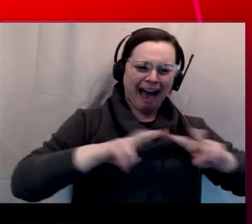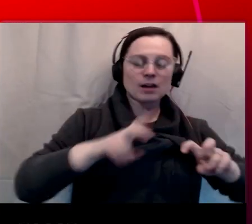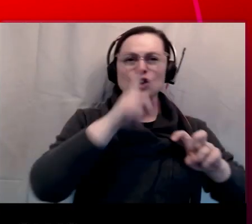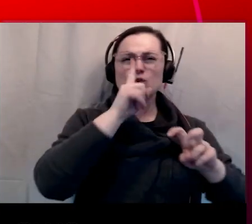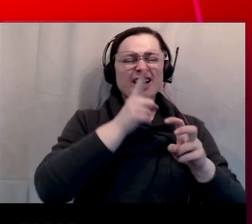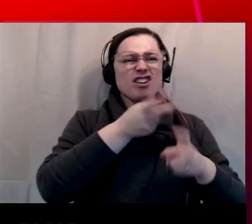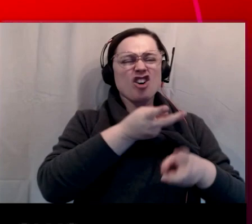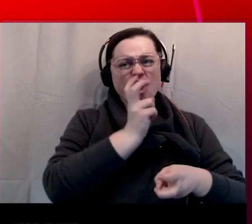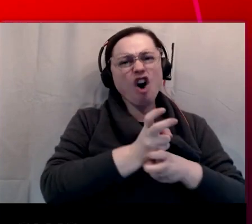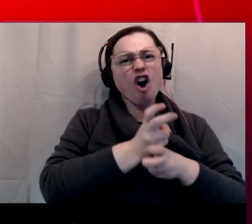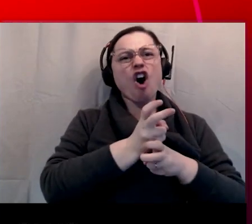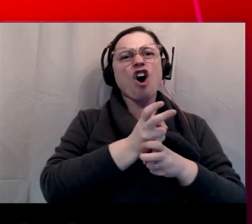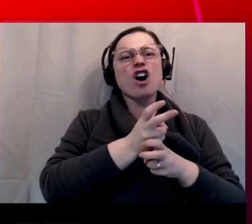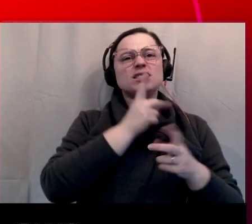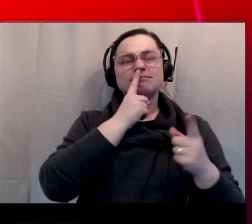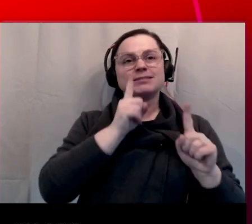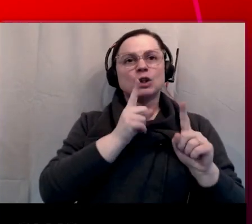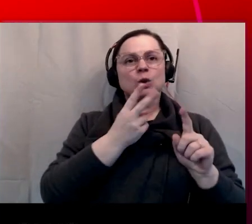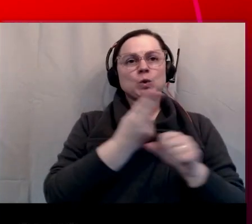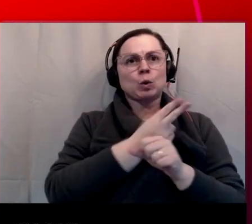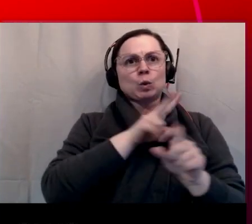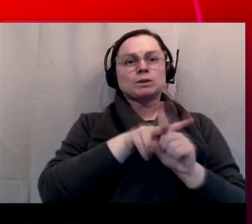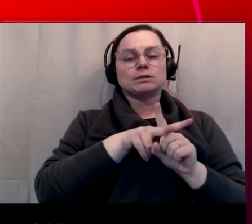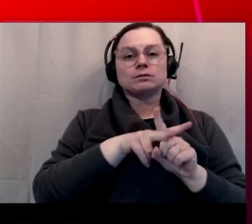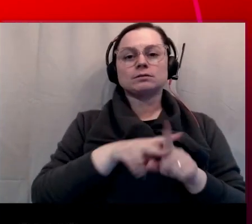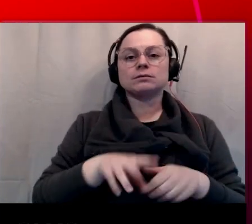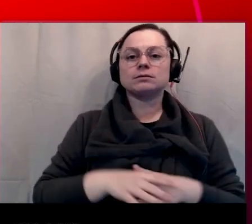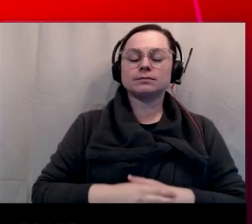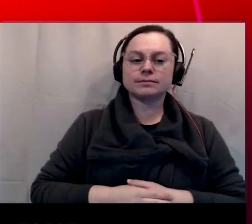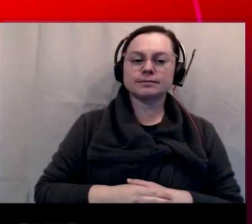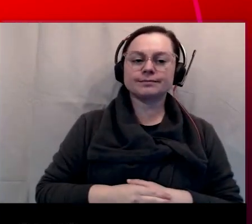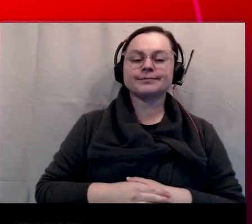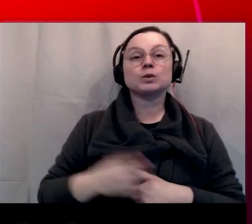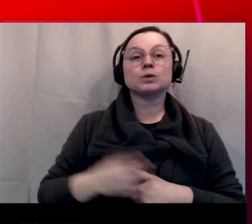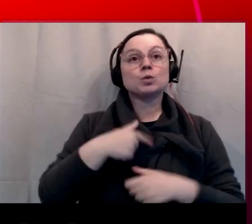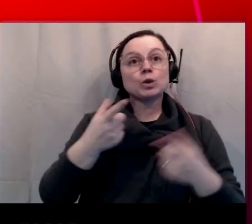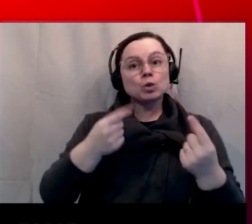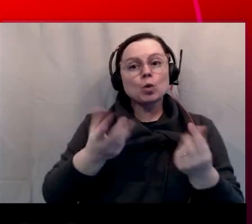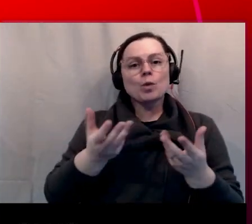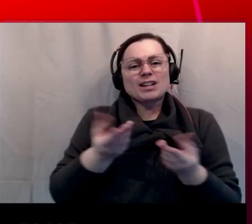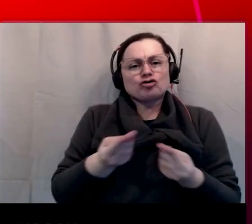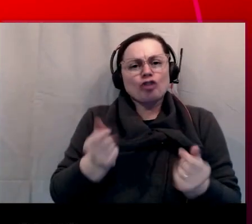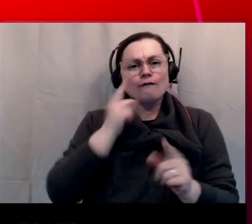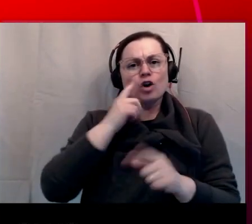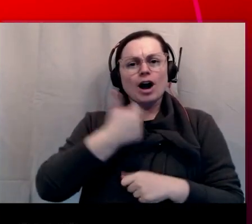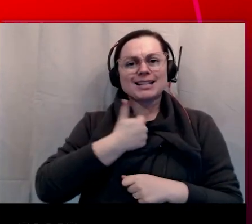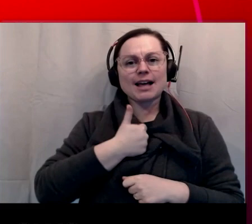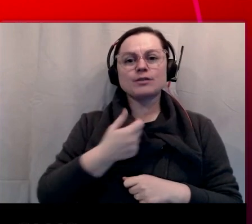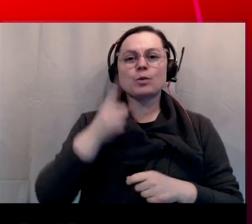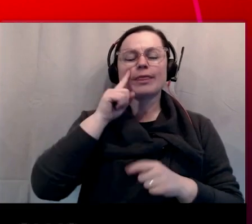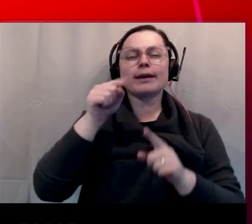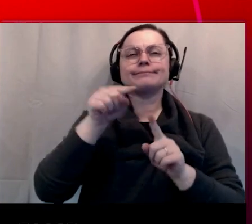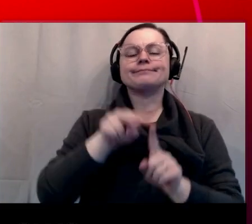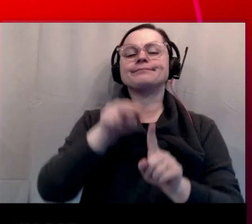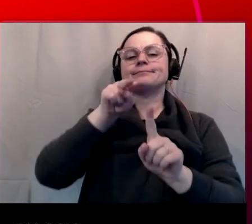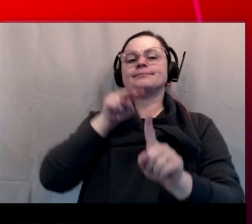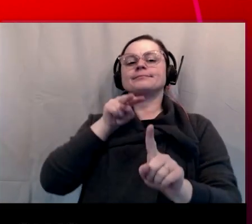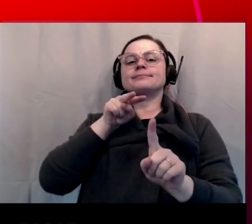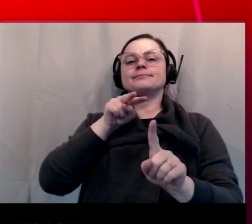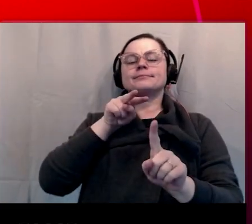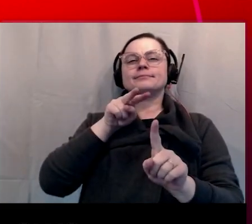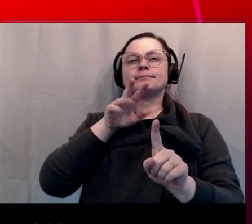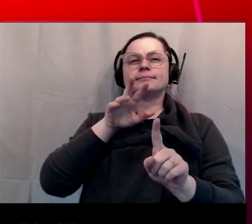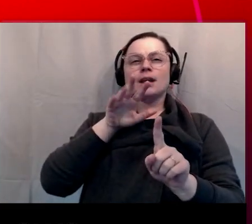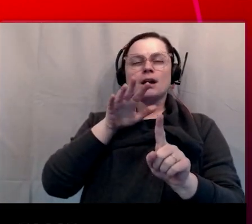Okay? And so the approach that we took to solving the problem for ourselves was we said, let's take a step back. Let's try and look at